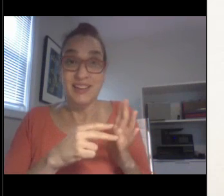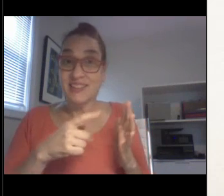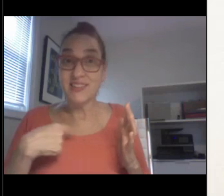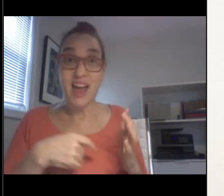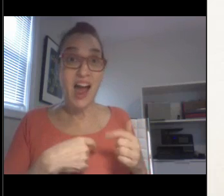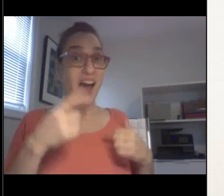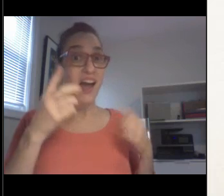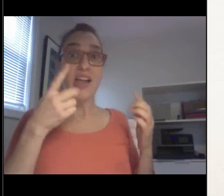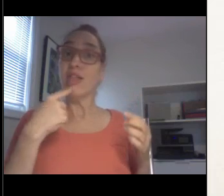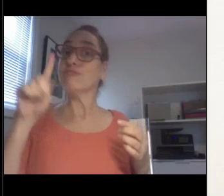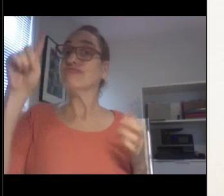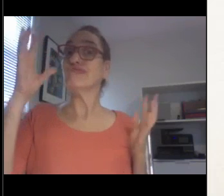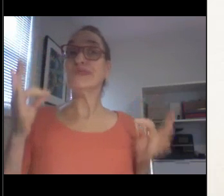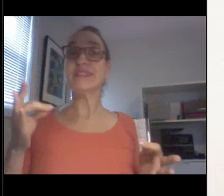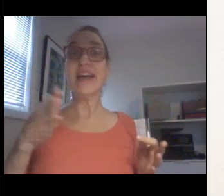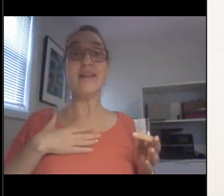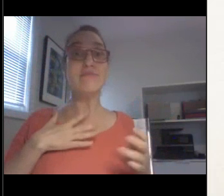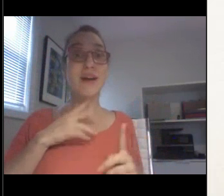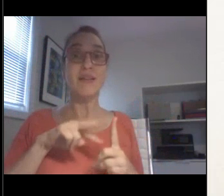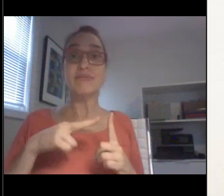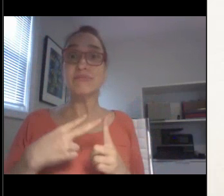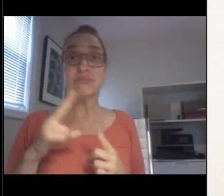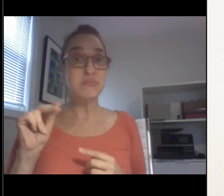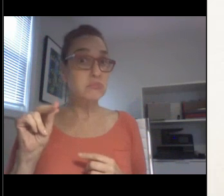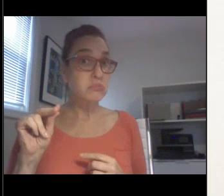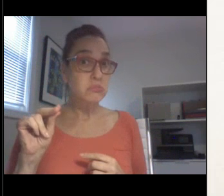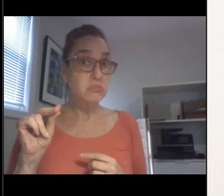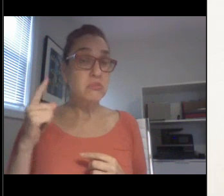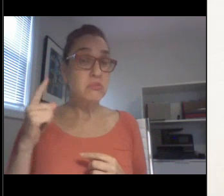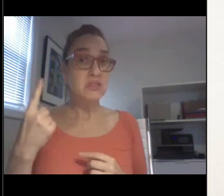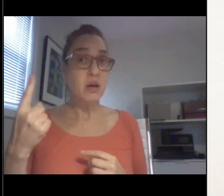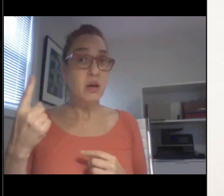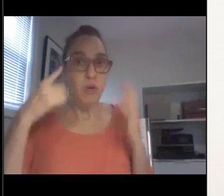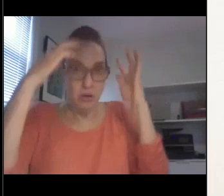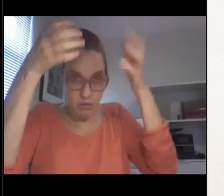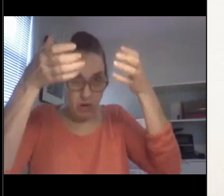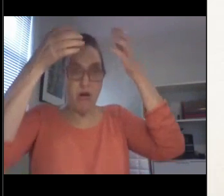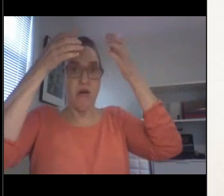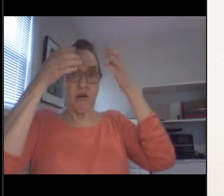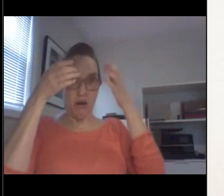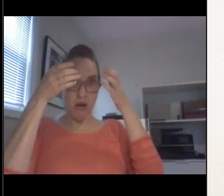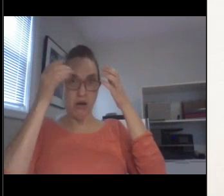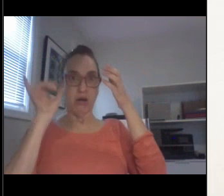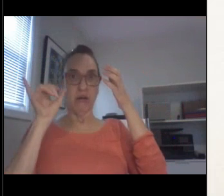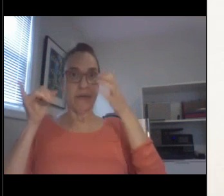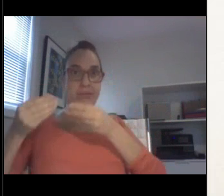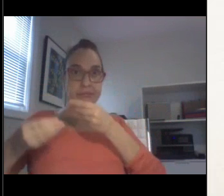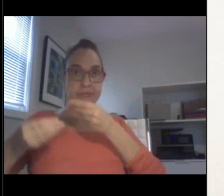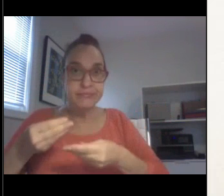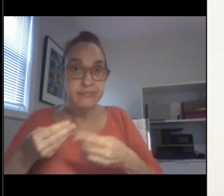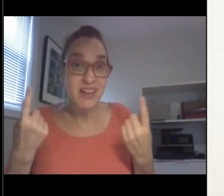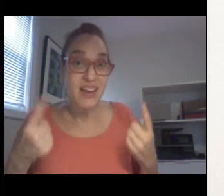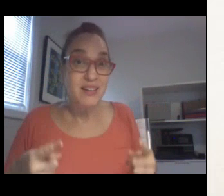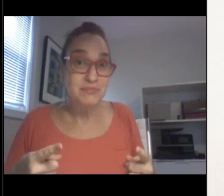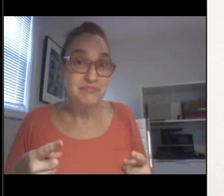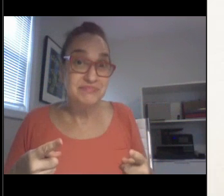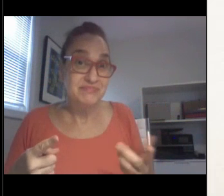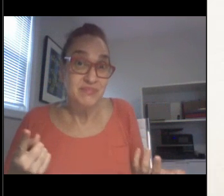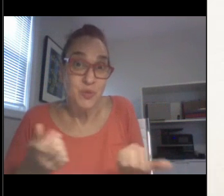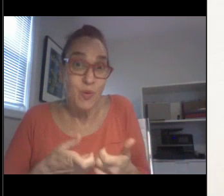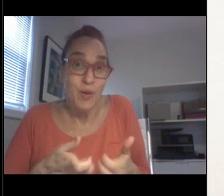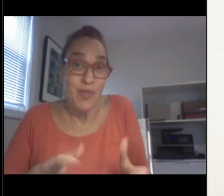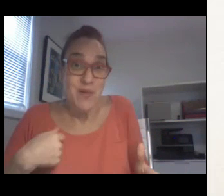time. That there's oftentimes given to us independent of our acknowledgement or our consent. The world